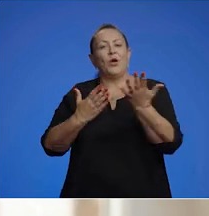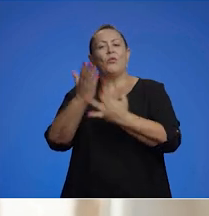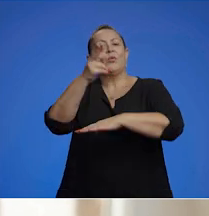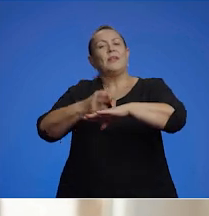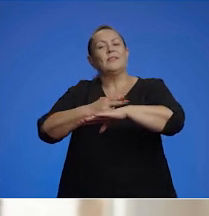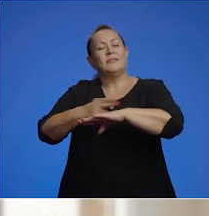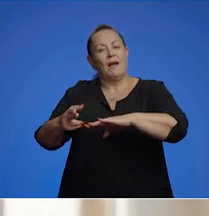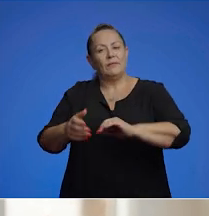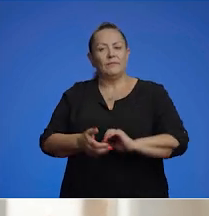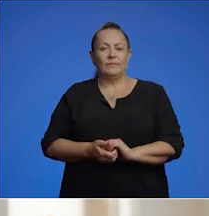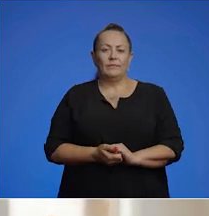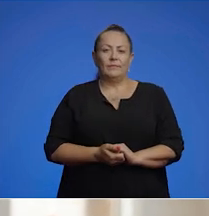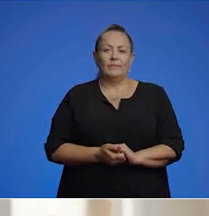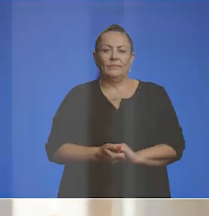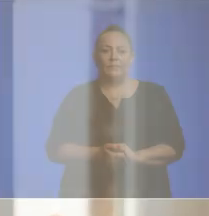at Easter.